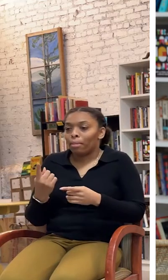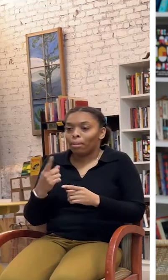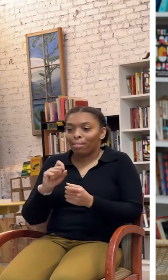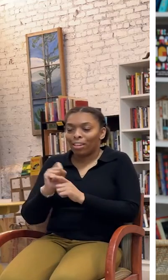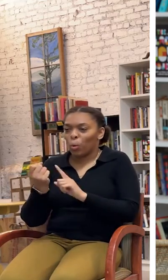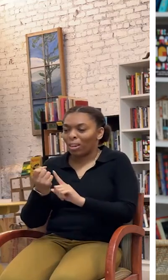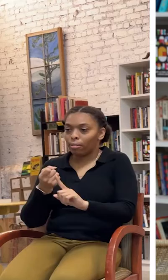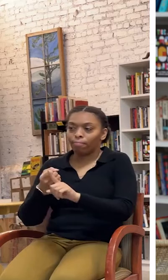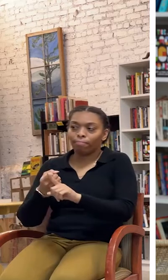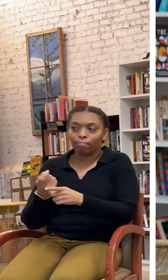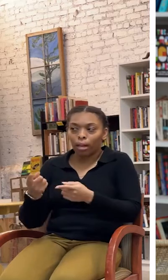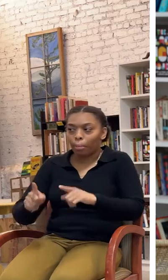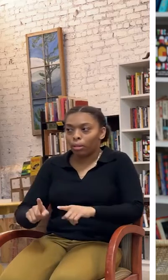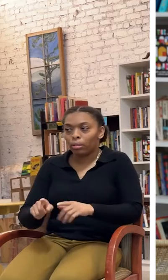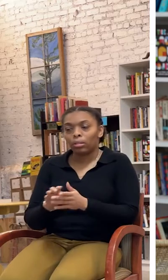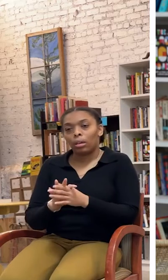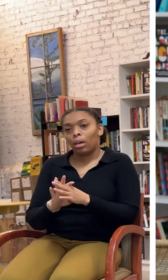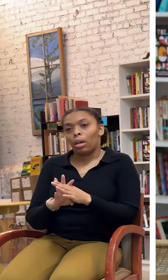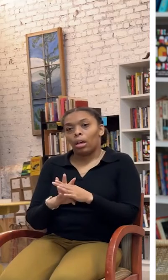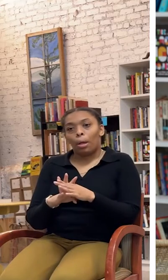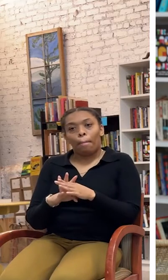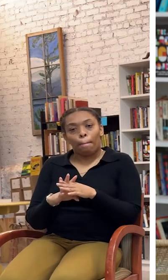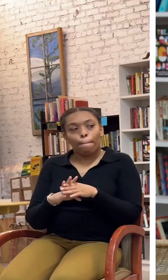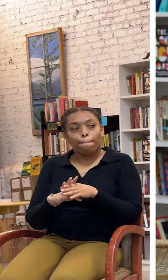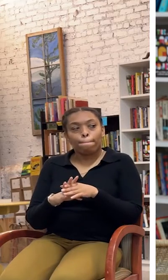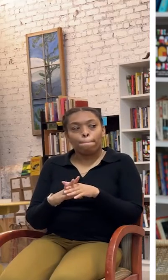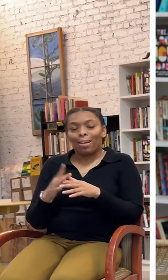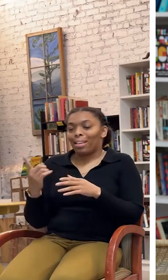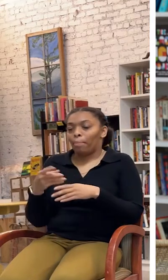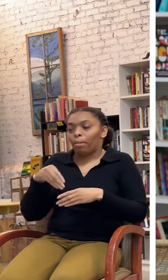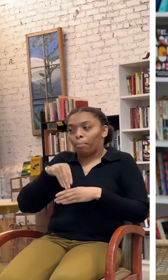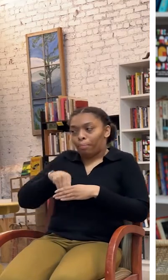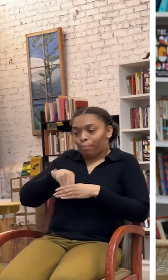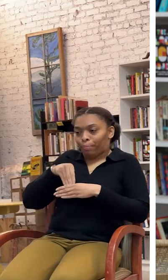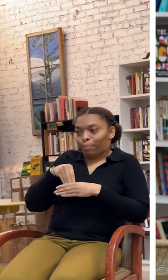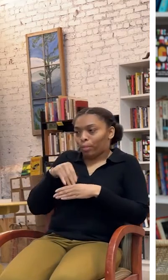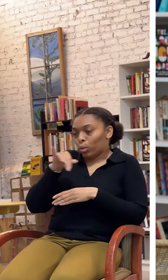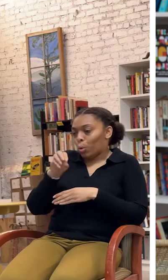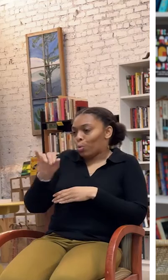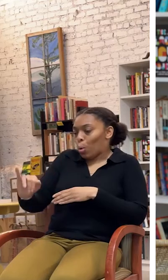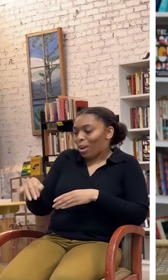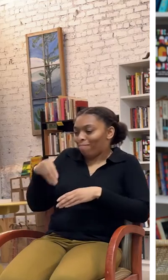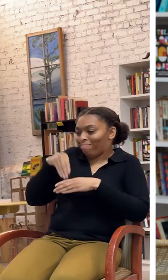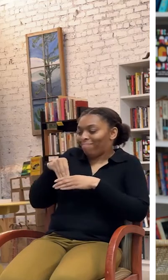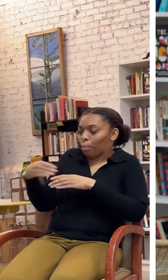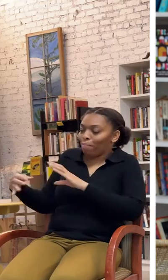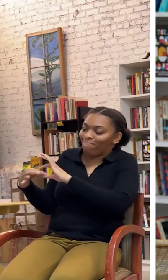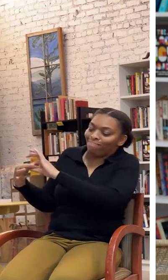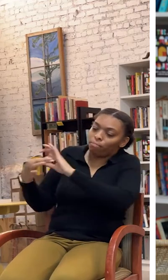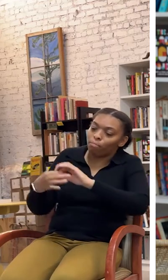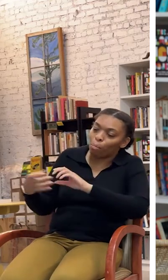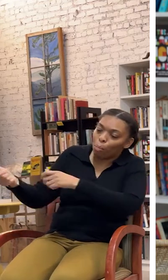make and break kind of moment, that you have this thing inside of you that's that anchor that brings you back